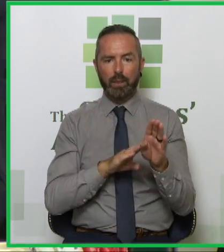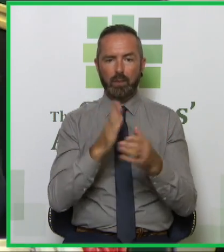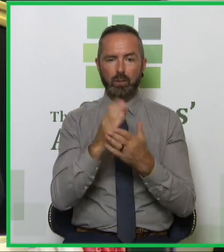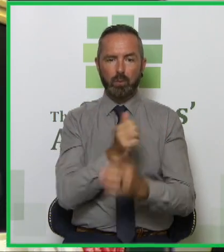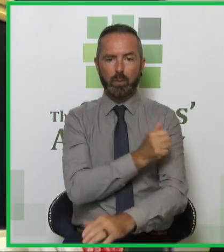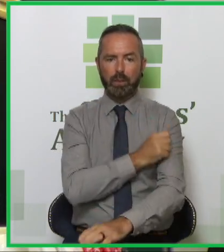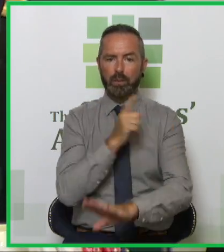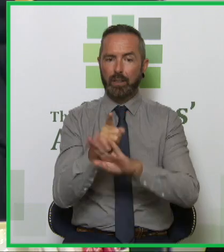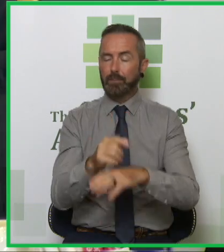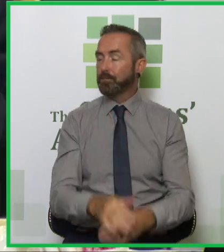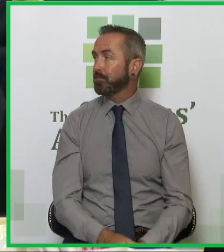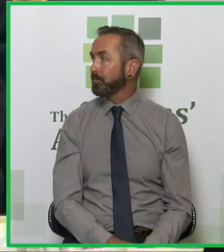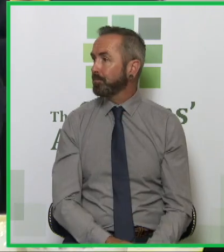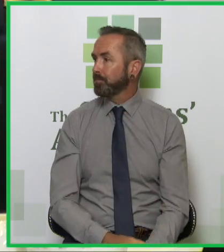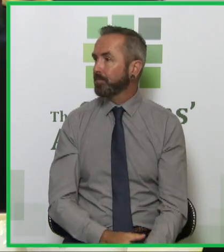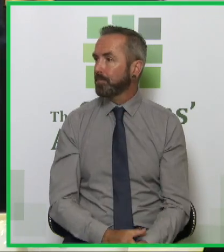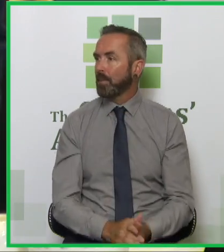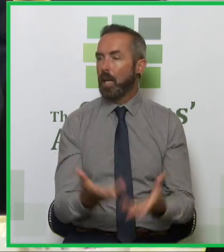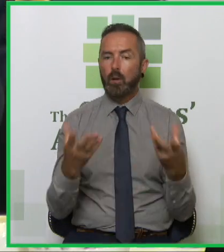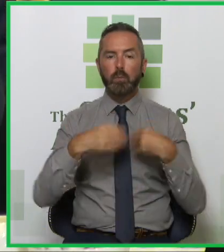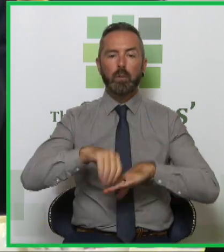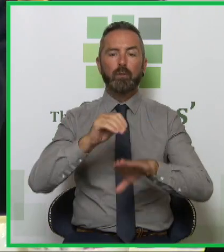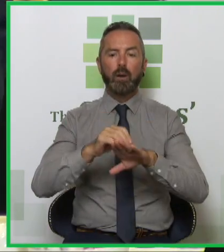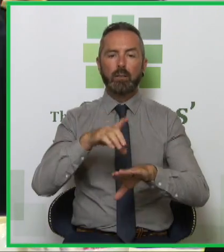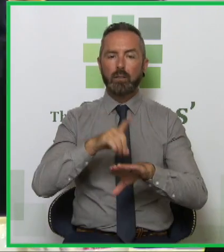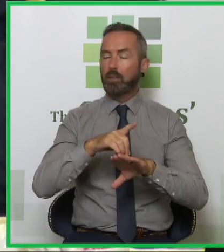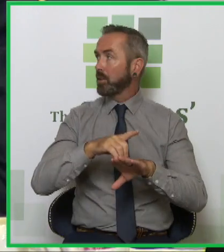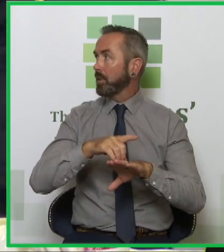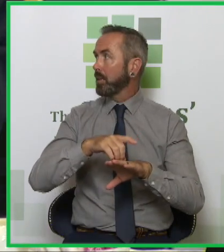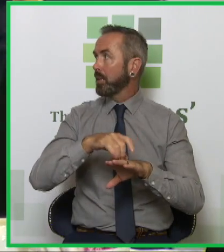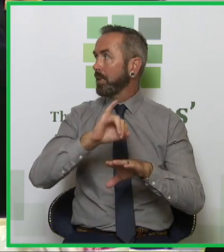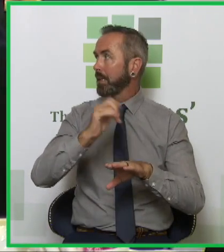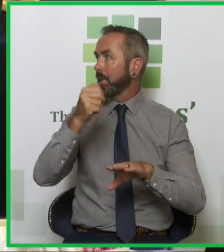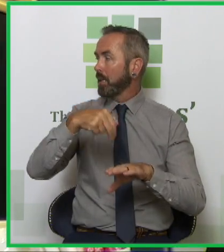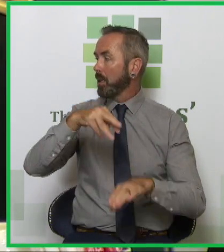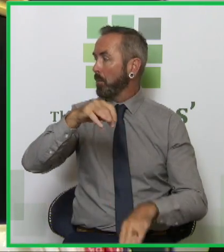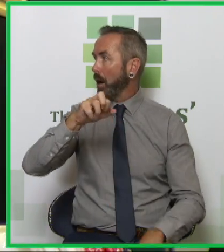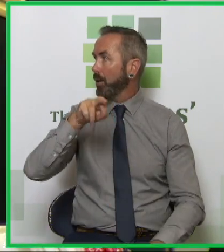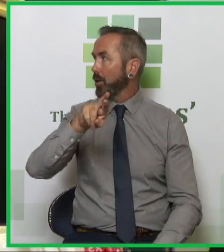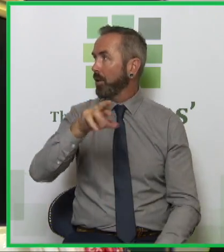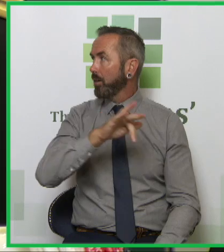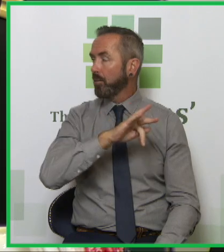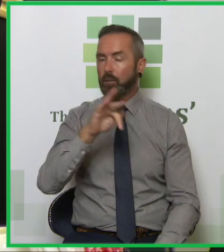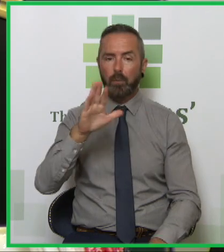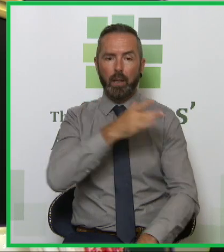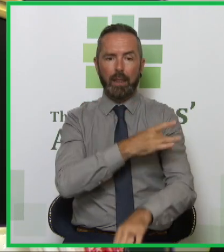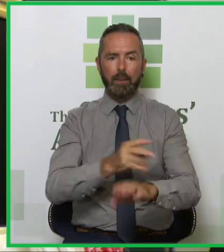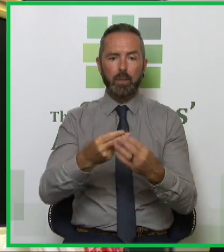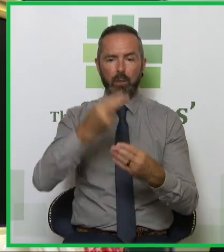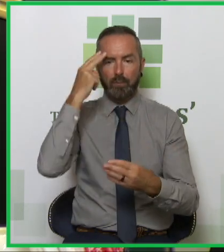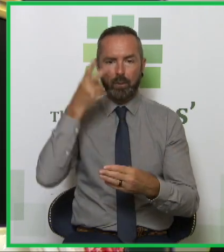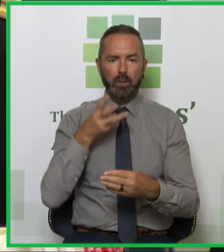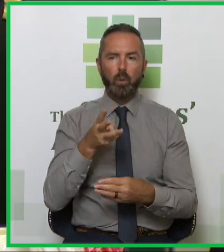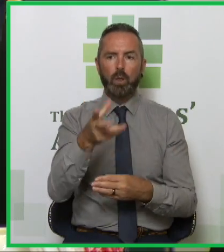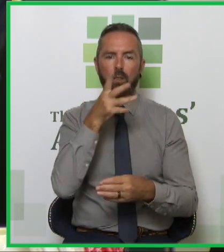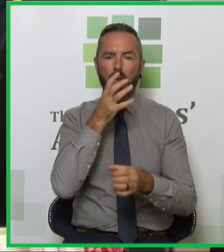prisoners there on the day. Okay, I'm going to move on, and Dr. Ian Marder from Maynooth University, and Dr. Marder is going to talk to